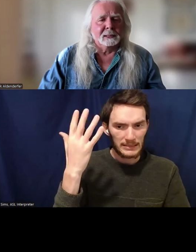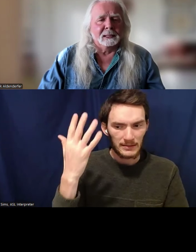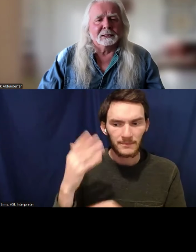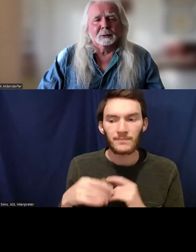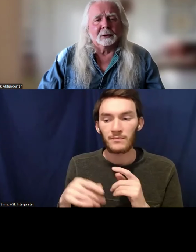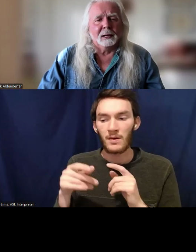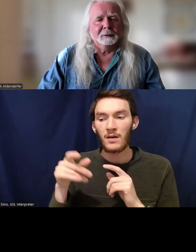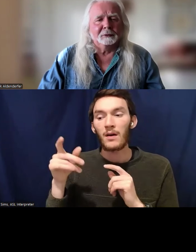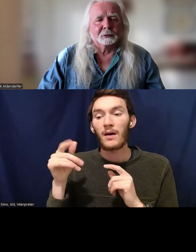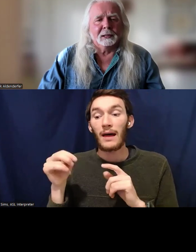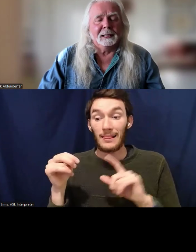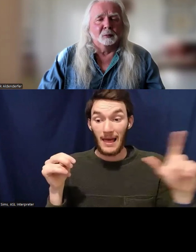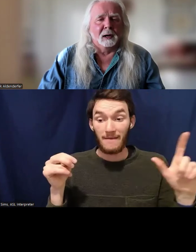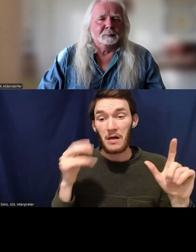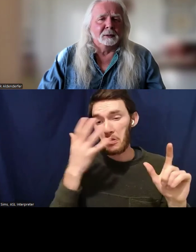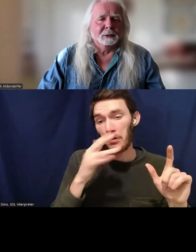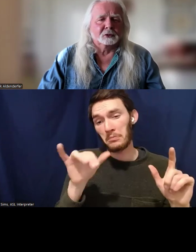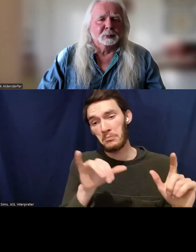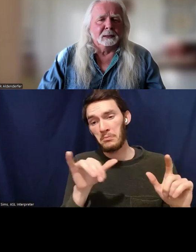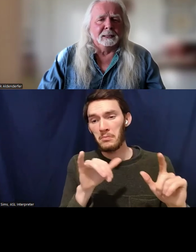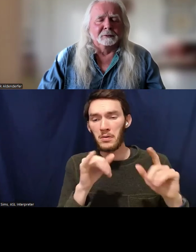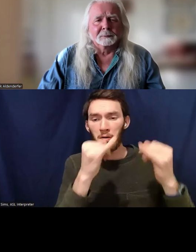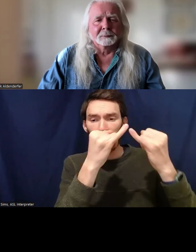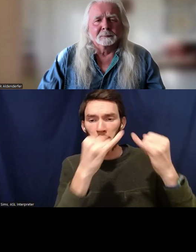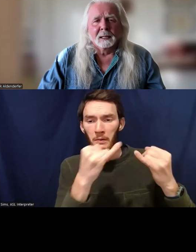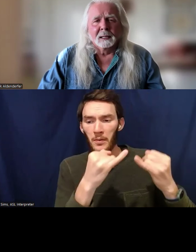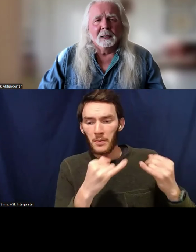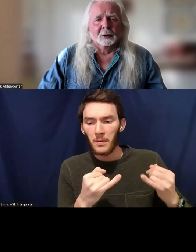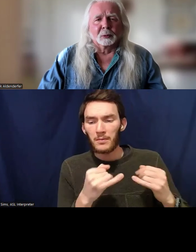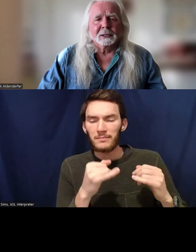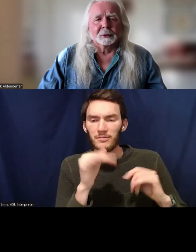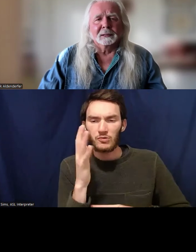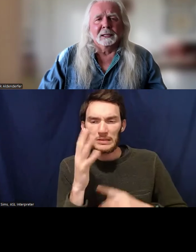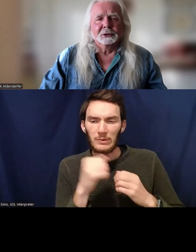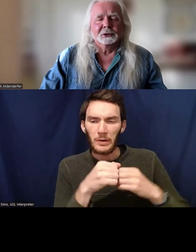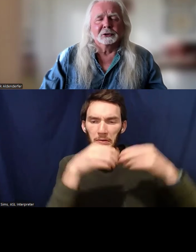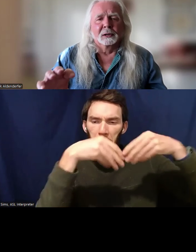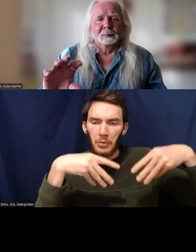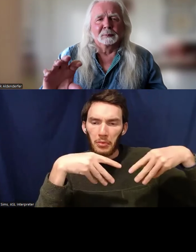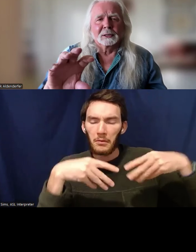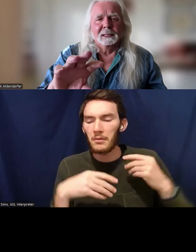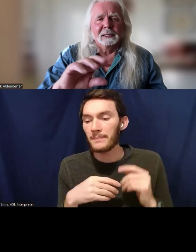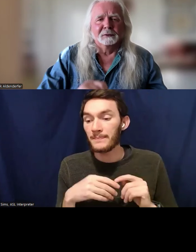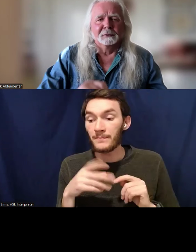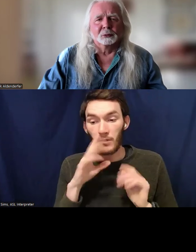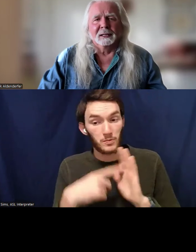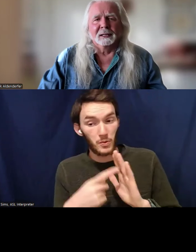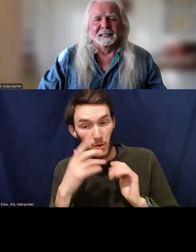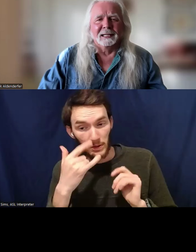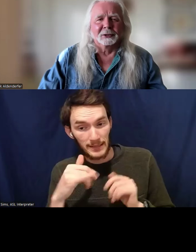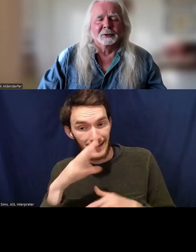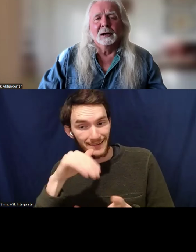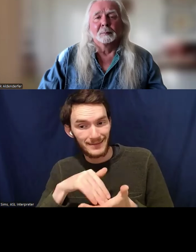you see a similar kind of tree in white, but with droopy leaves. I'll direct your attention to what appears to be an individual in